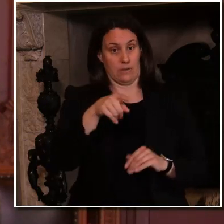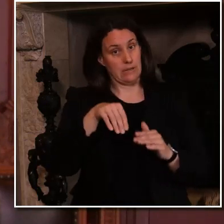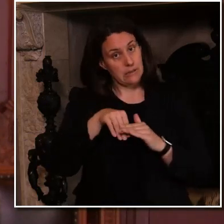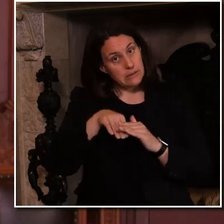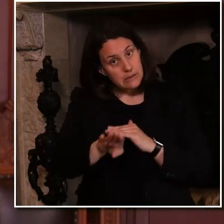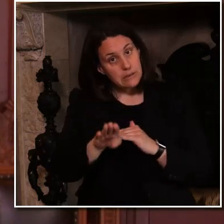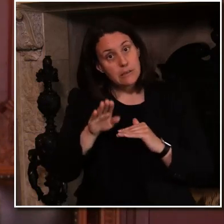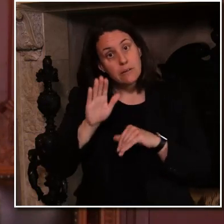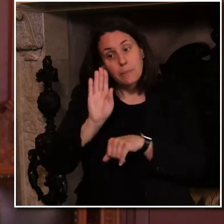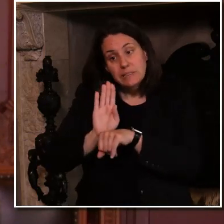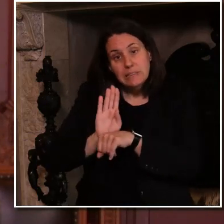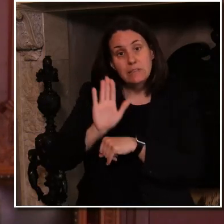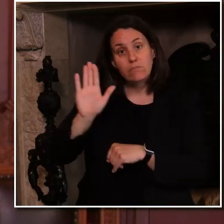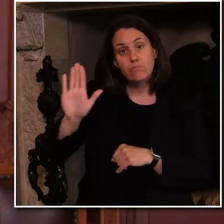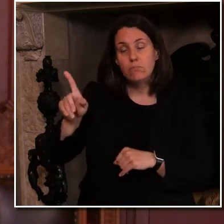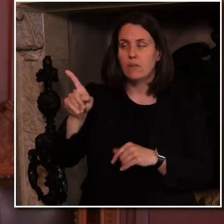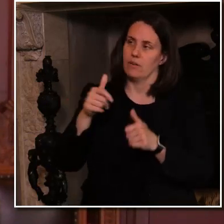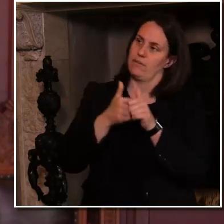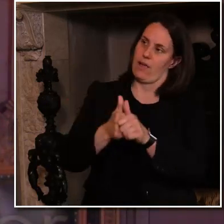It's critically important.